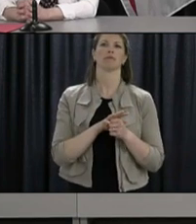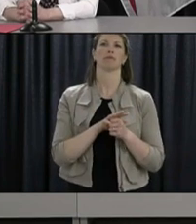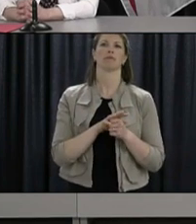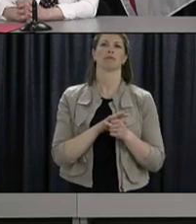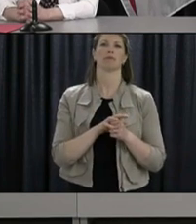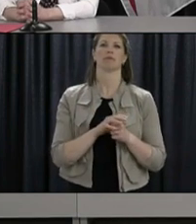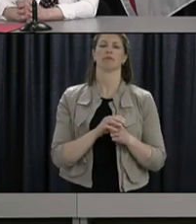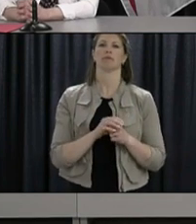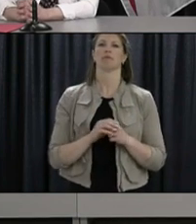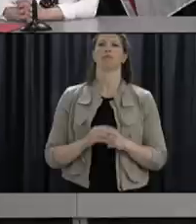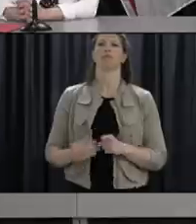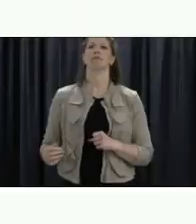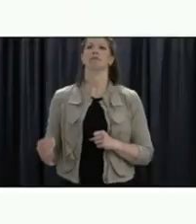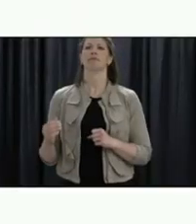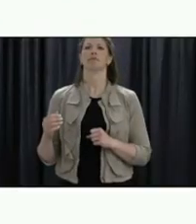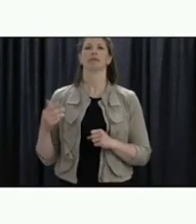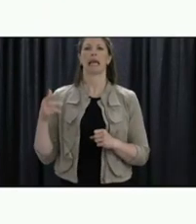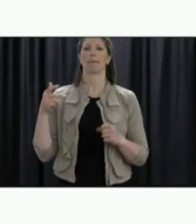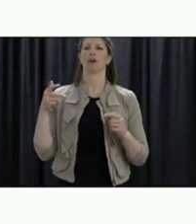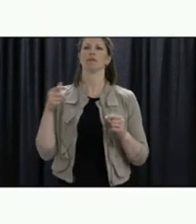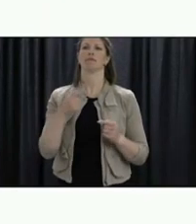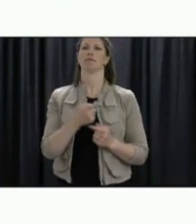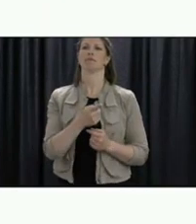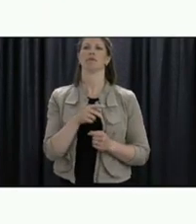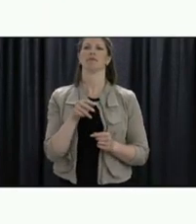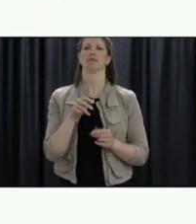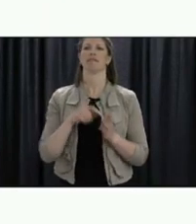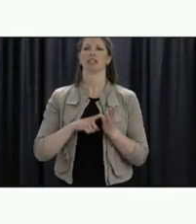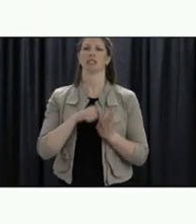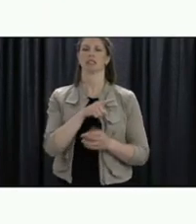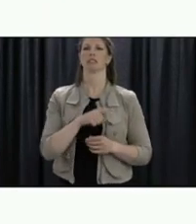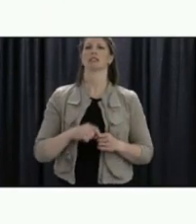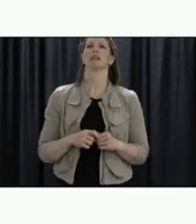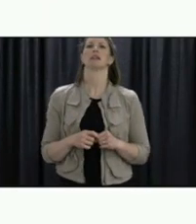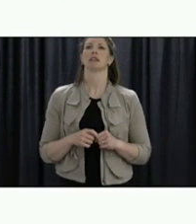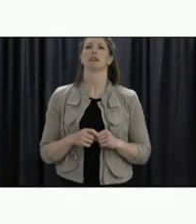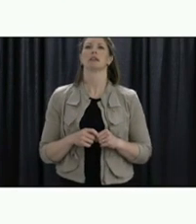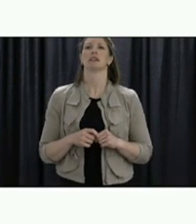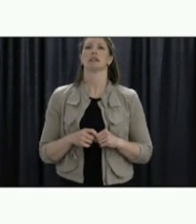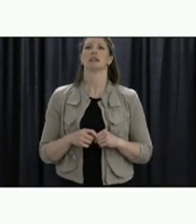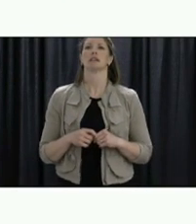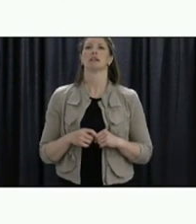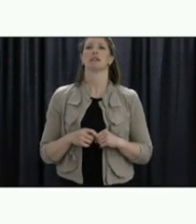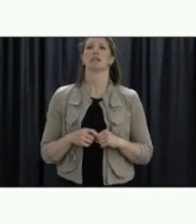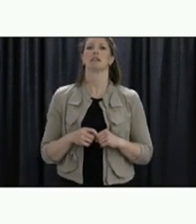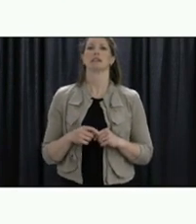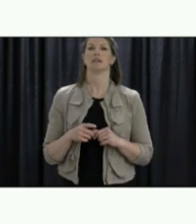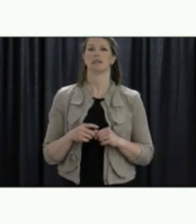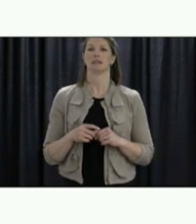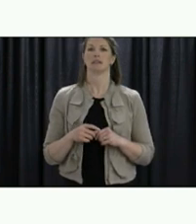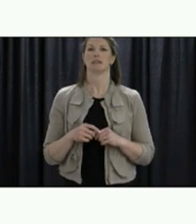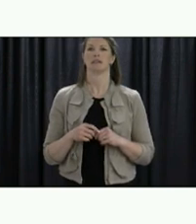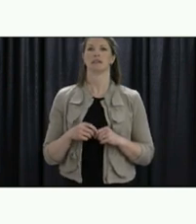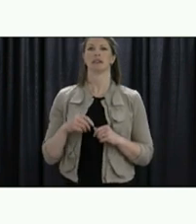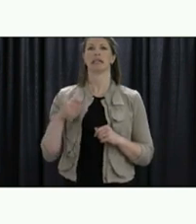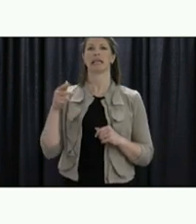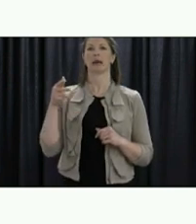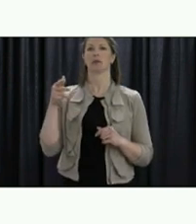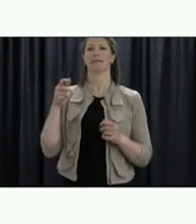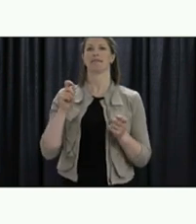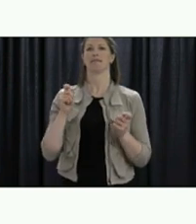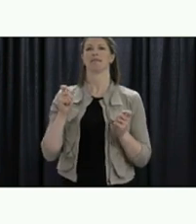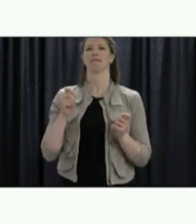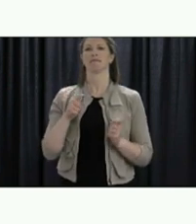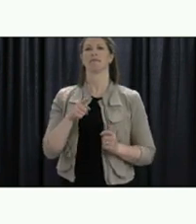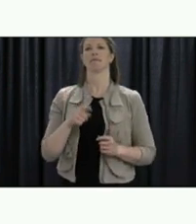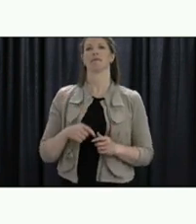the appropriate department or agency for response. Reporters will ask questions in the order that they registered for today's call. Please do not